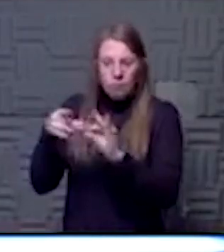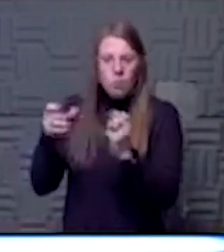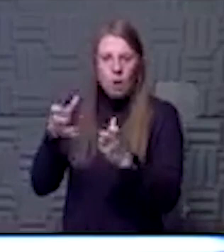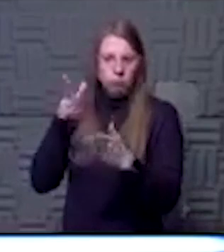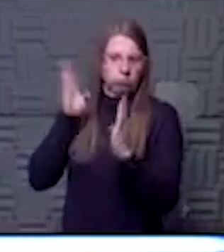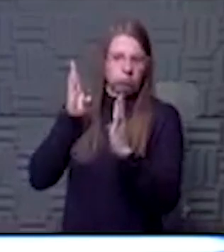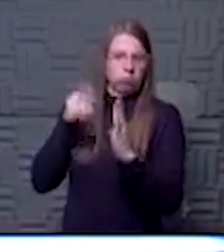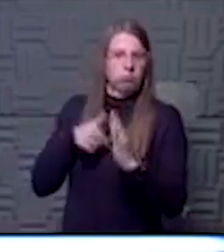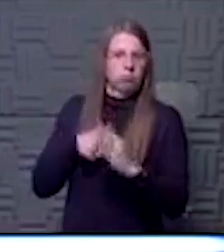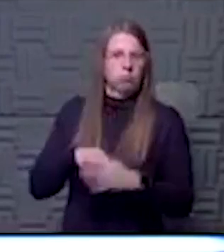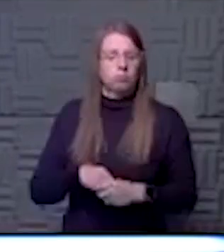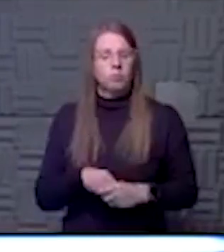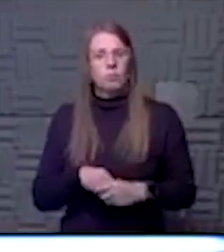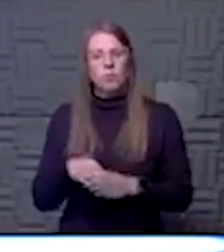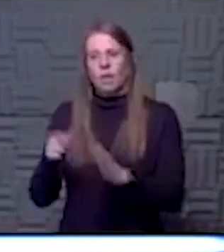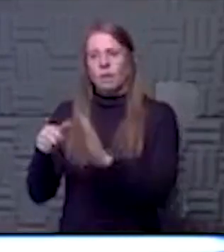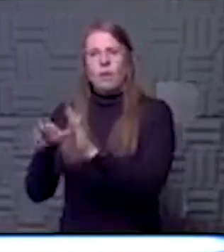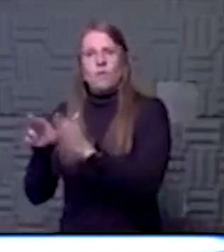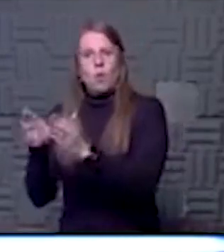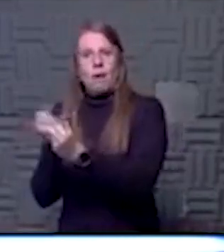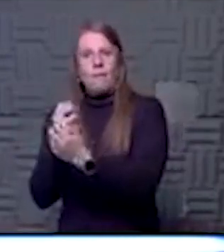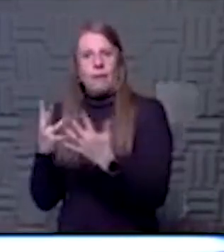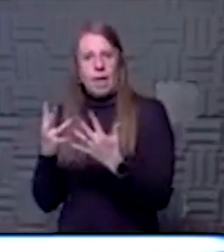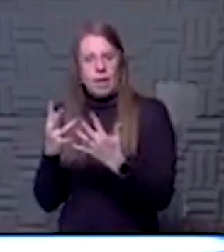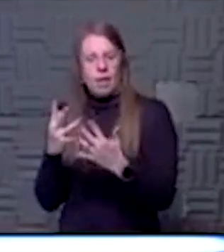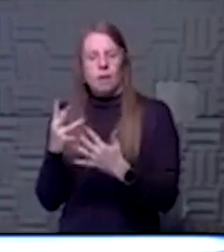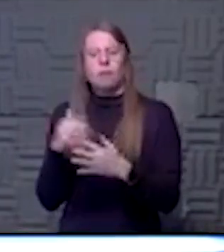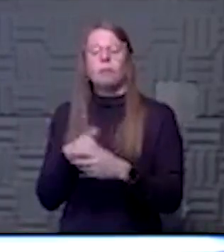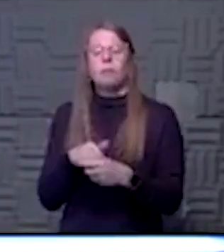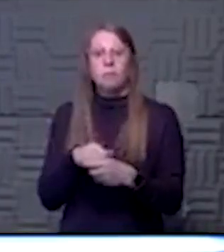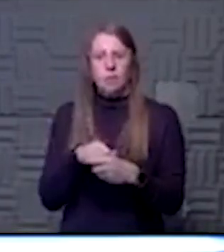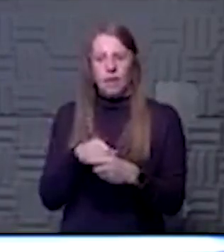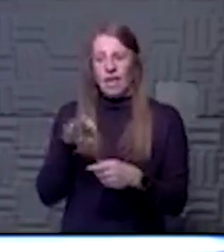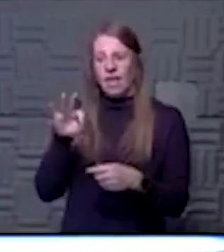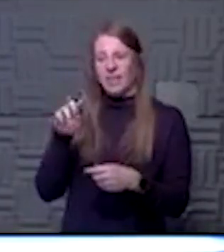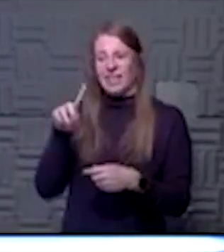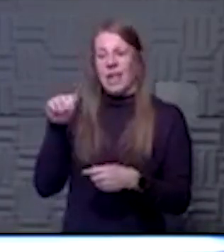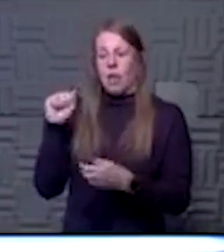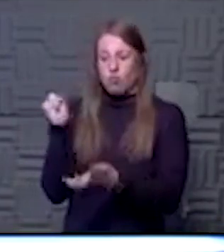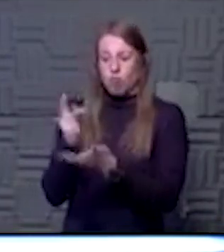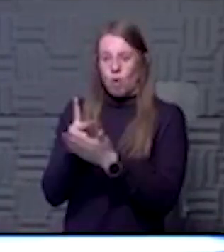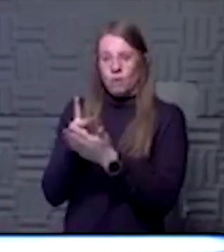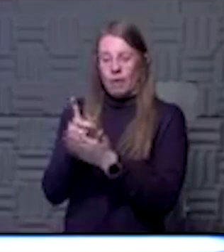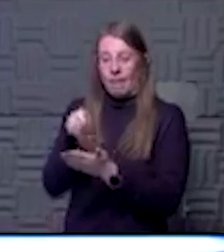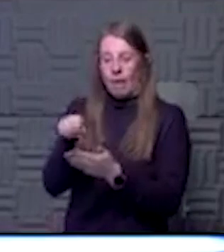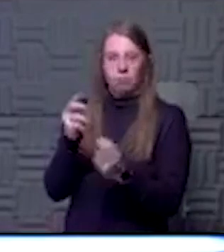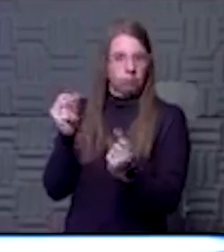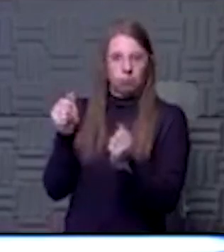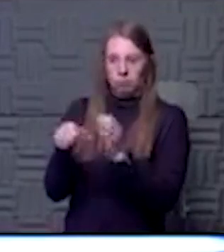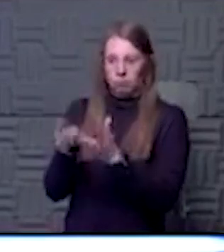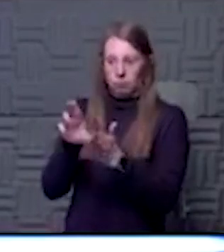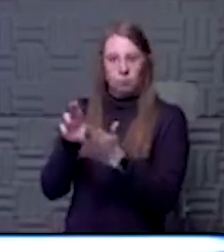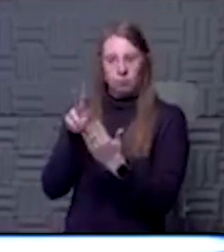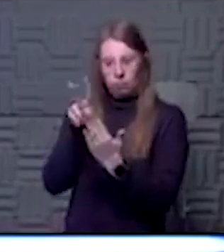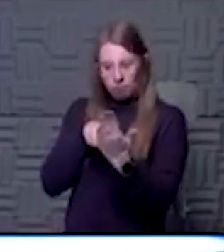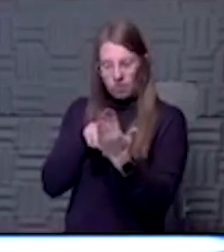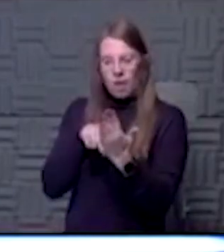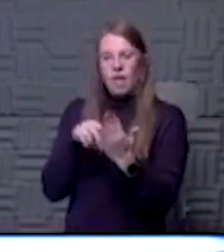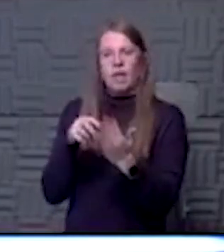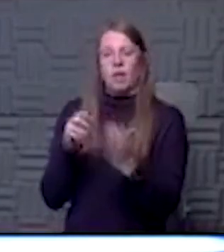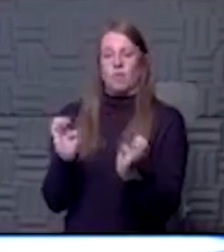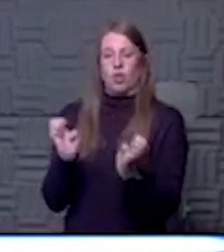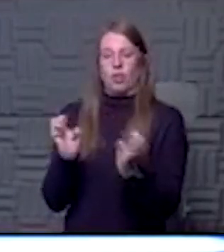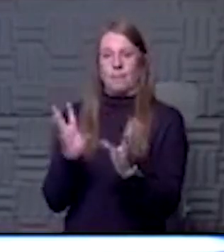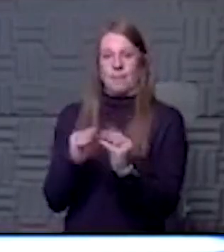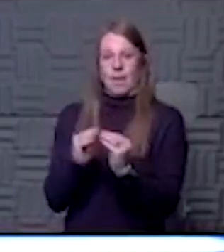They will be reviewing everything as FDA approves it. They have committed to an emergency meeting. Usually that group